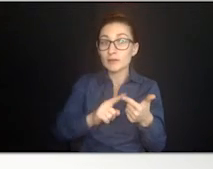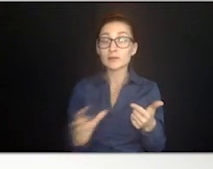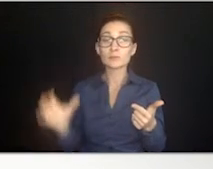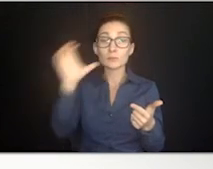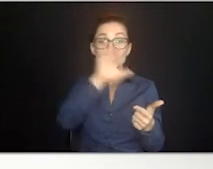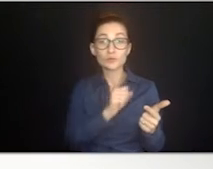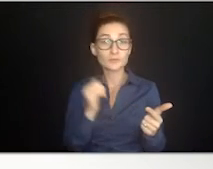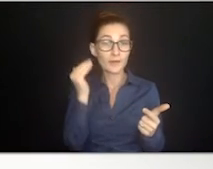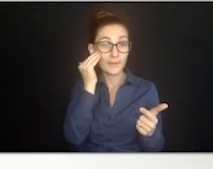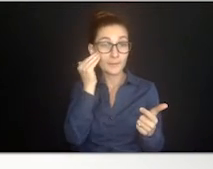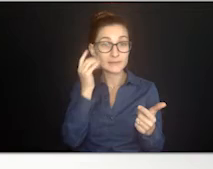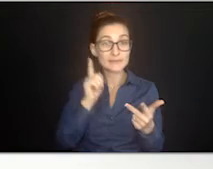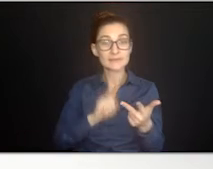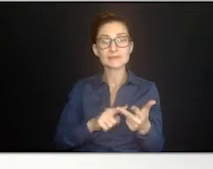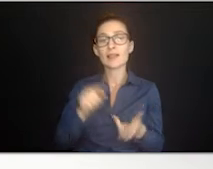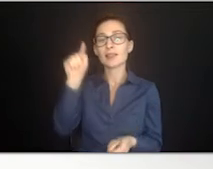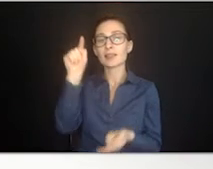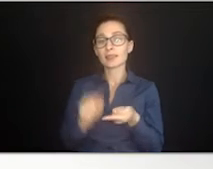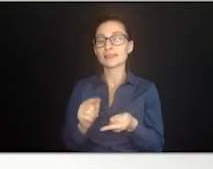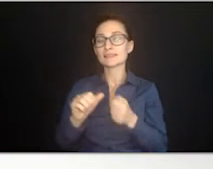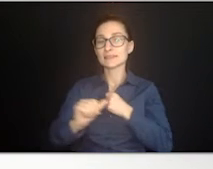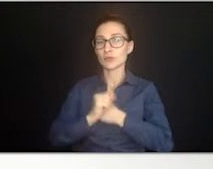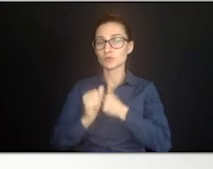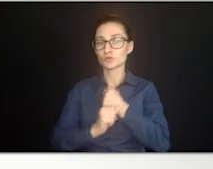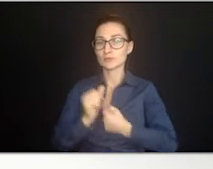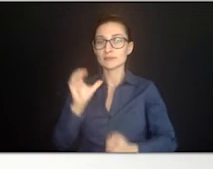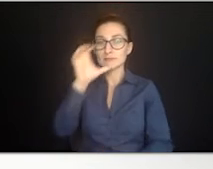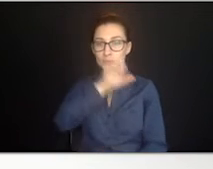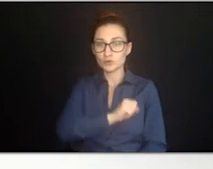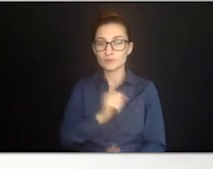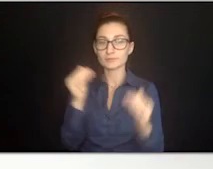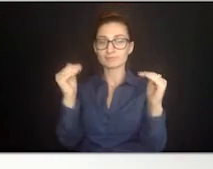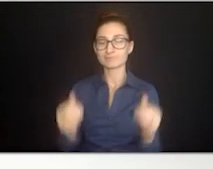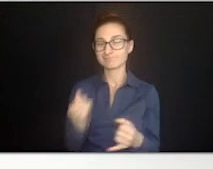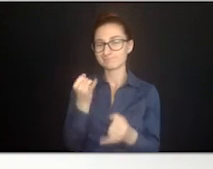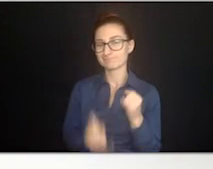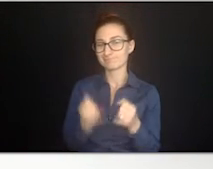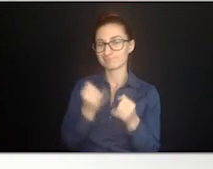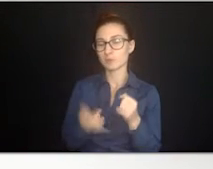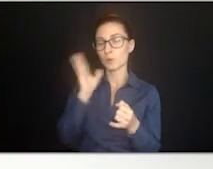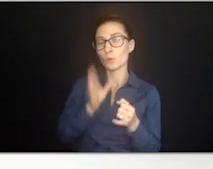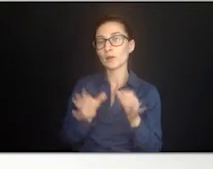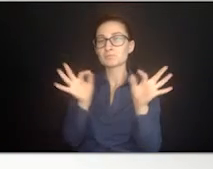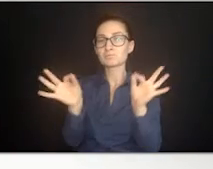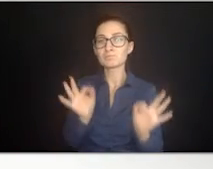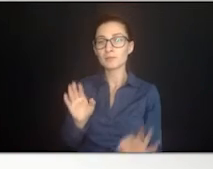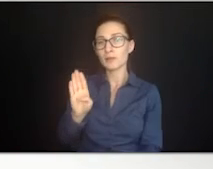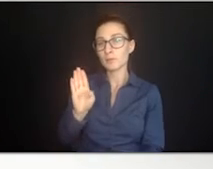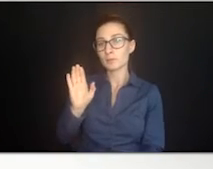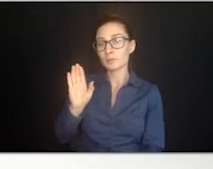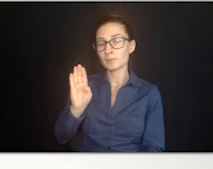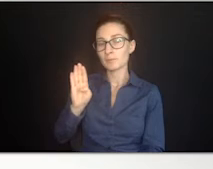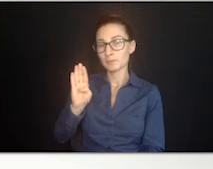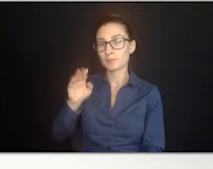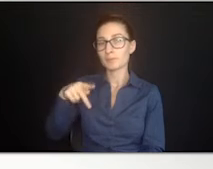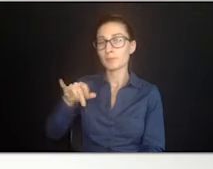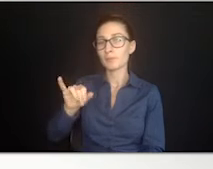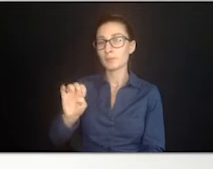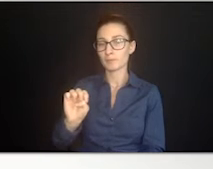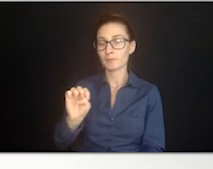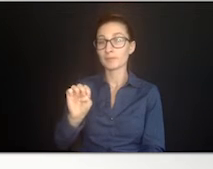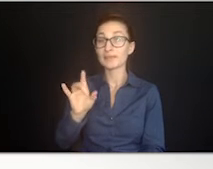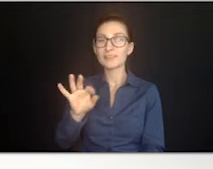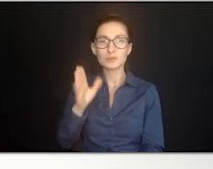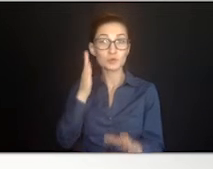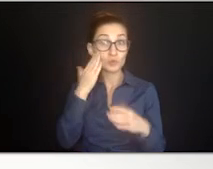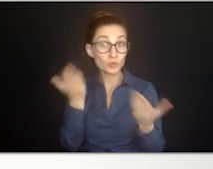presumed competence and the least dangerous assumption. And we're going to finalize this little section talking about the BPI. And if you haven't been